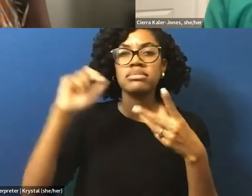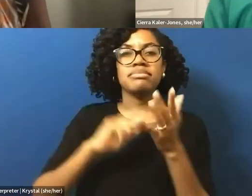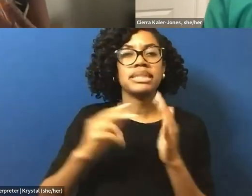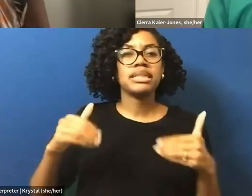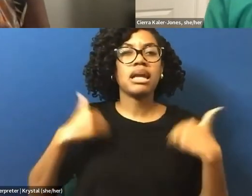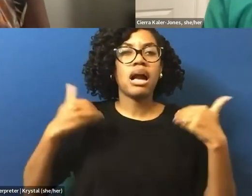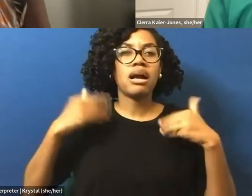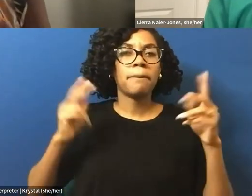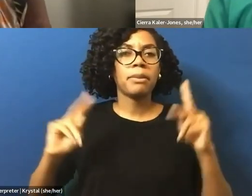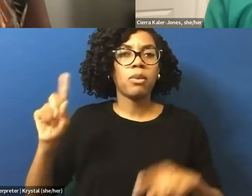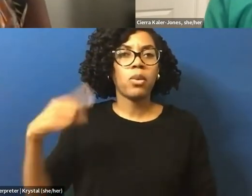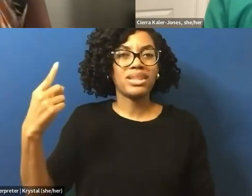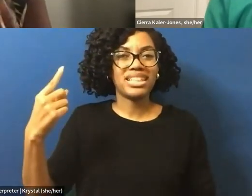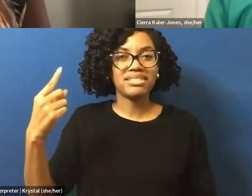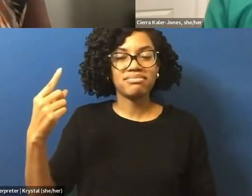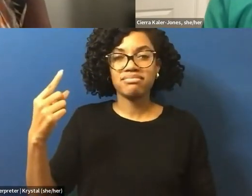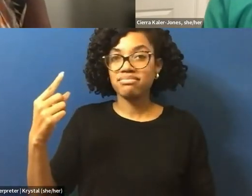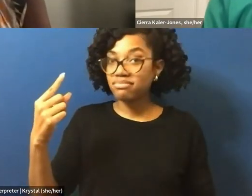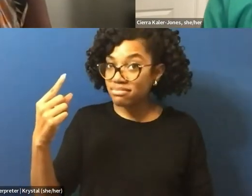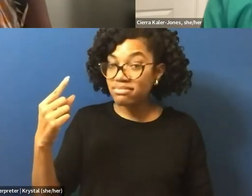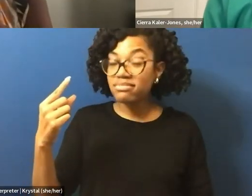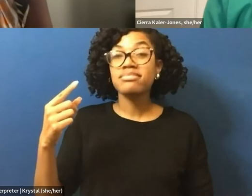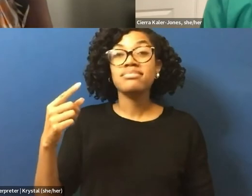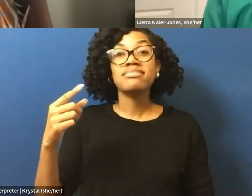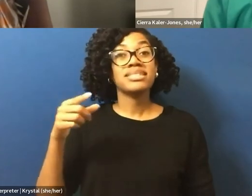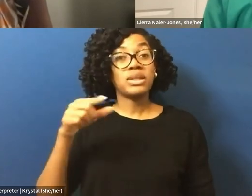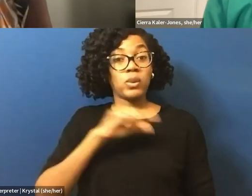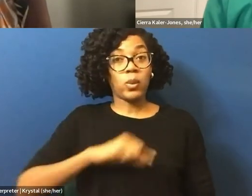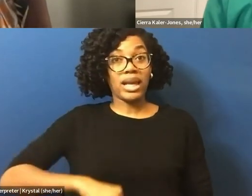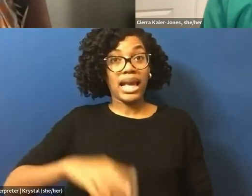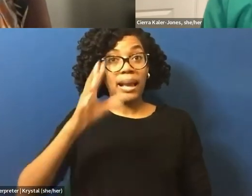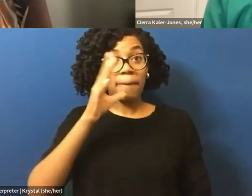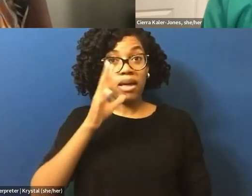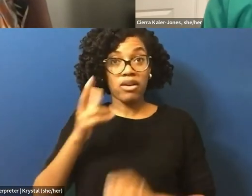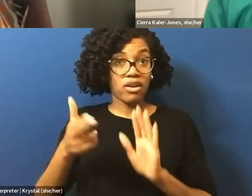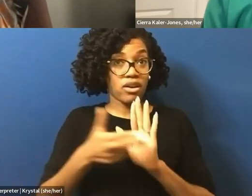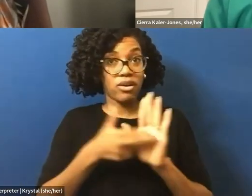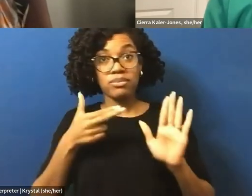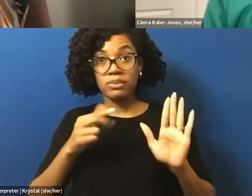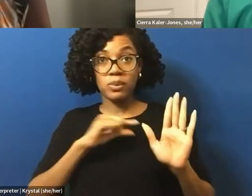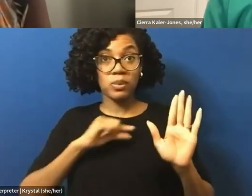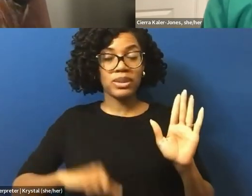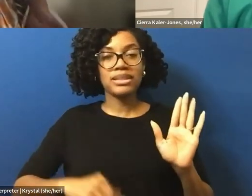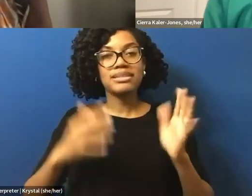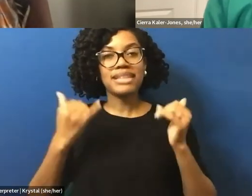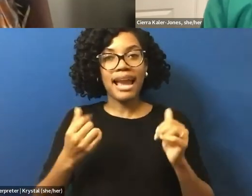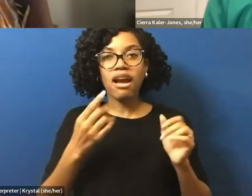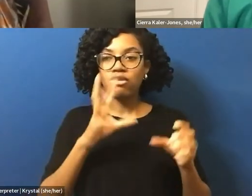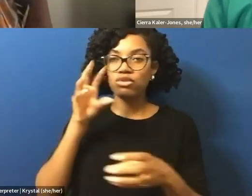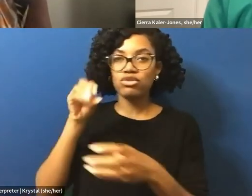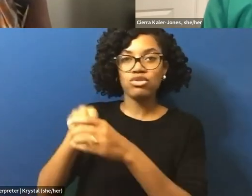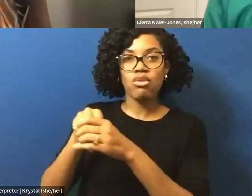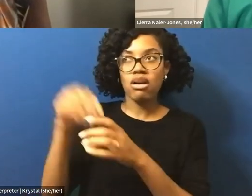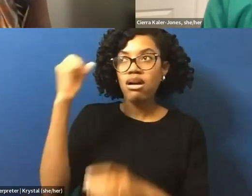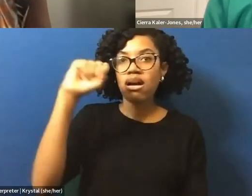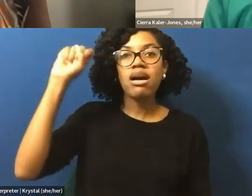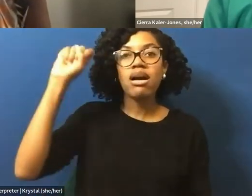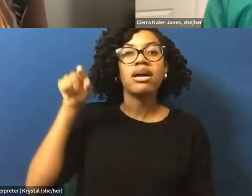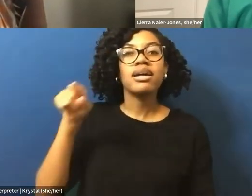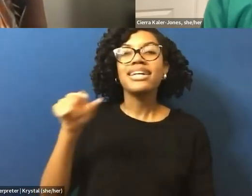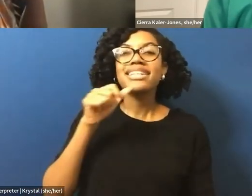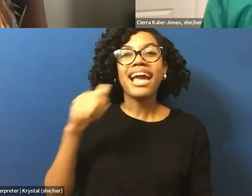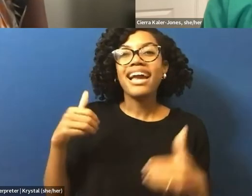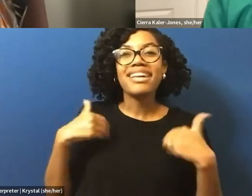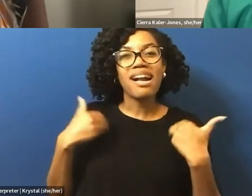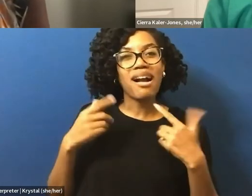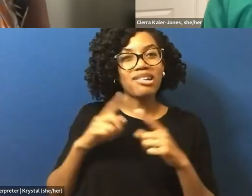take on this elder position, she enables herself to stay present. So if you talk to organizers, you know, in the